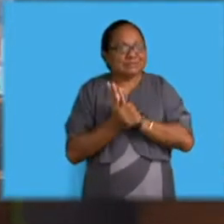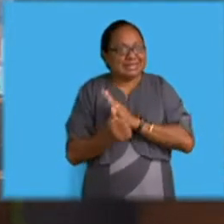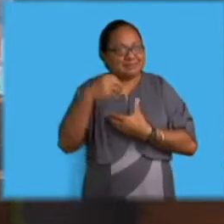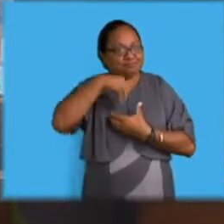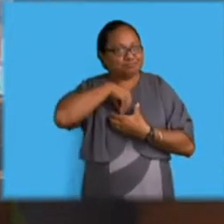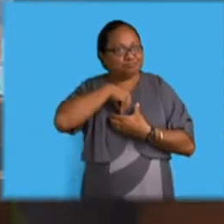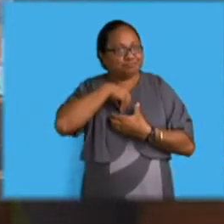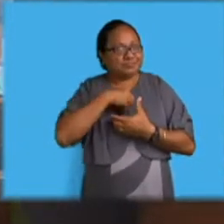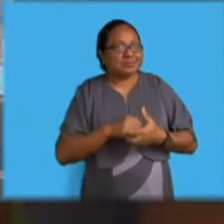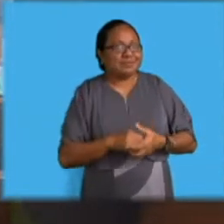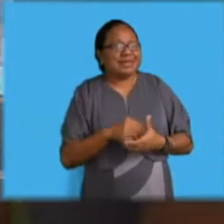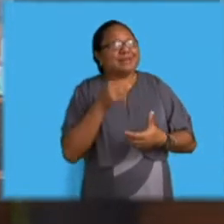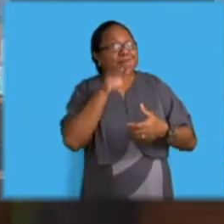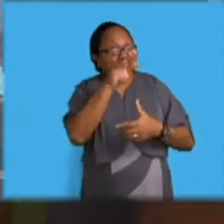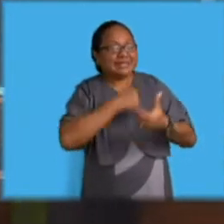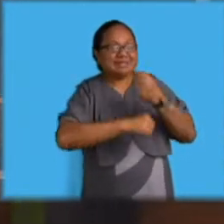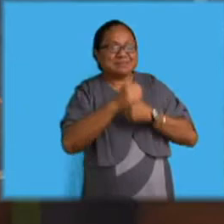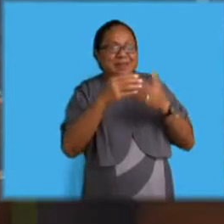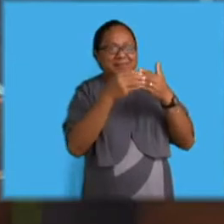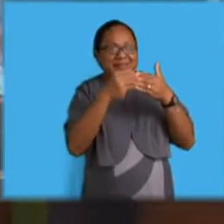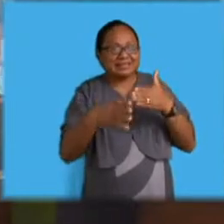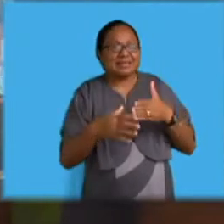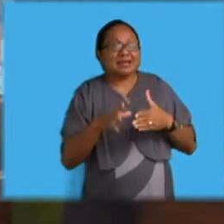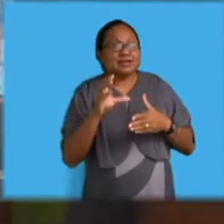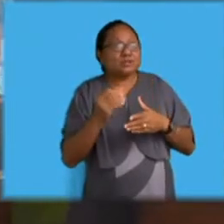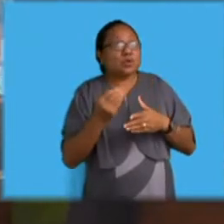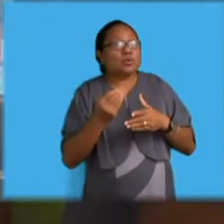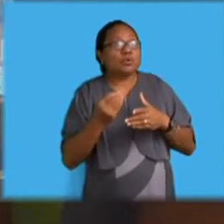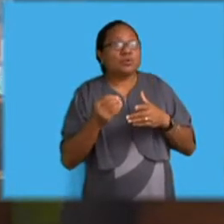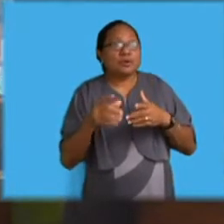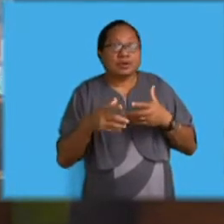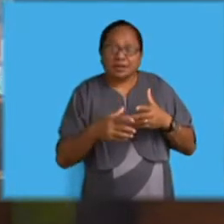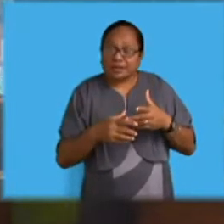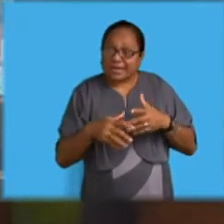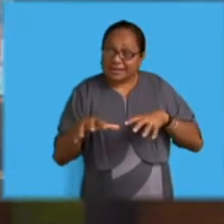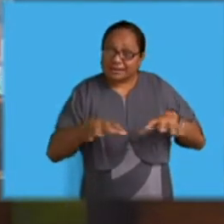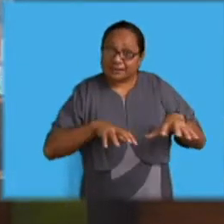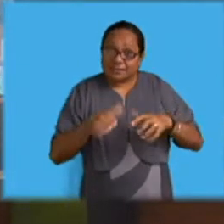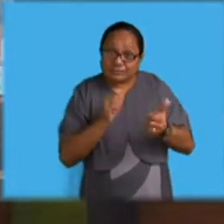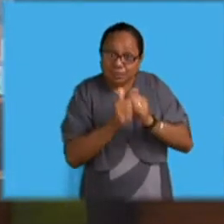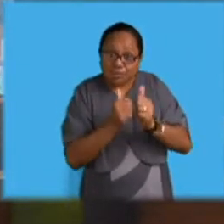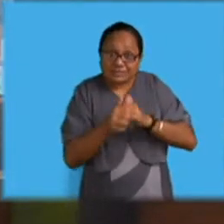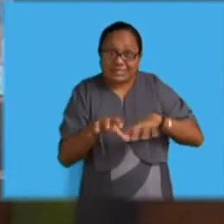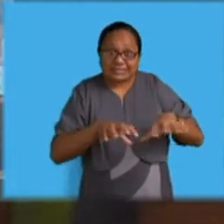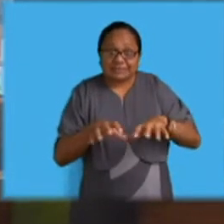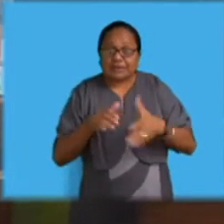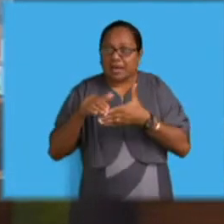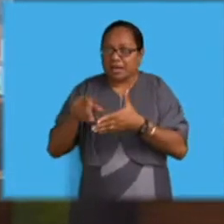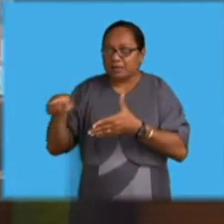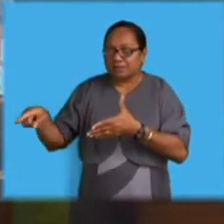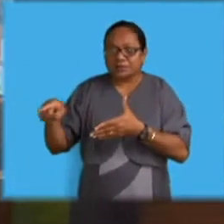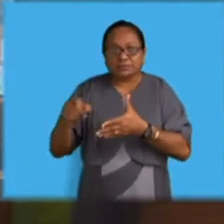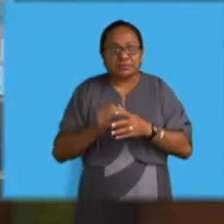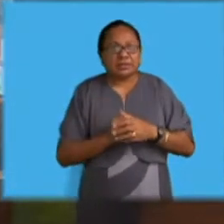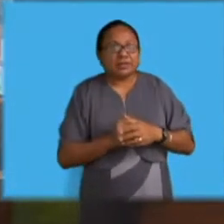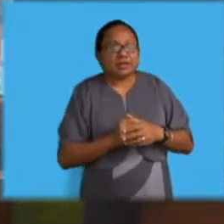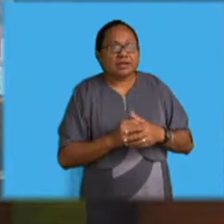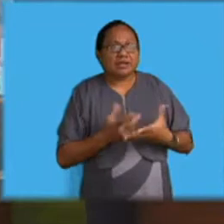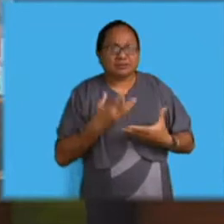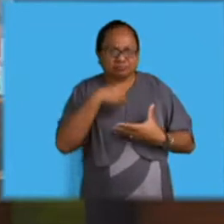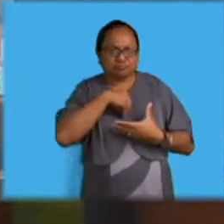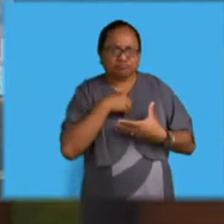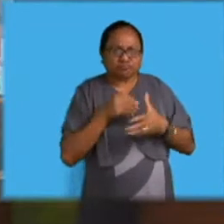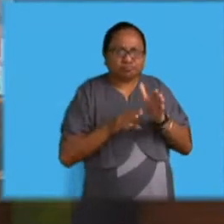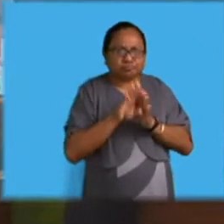Honourable Deputy Speaker, high endurance sporting activities trains a child to maintain a patient attitude and enhance resilience in face of